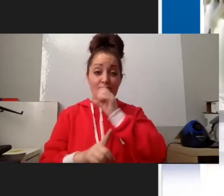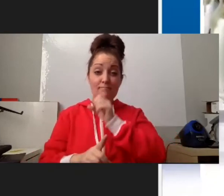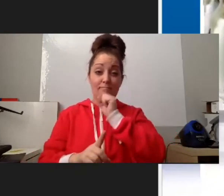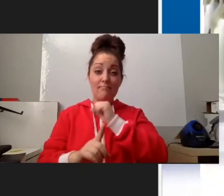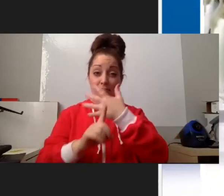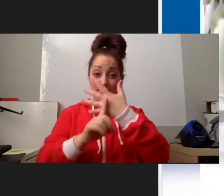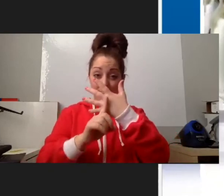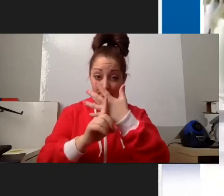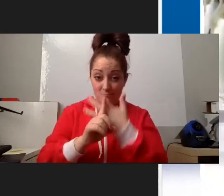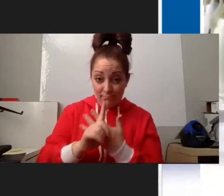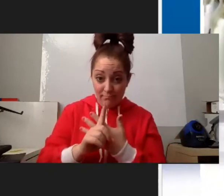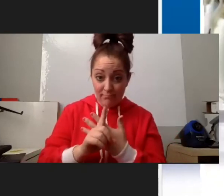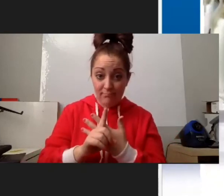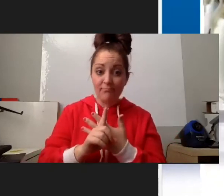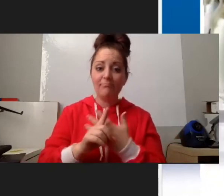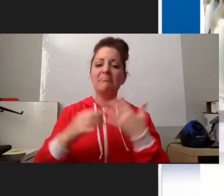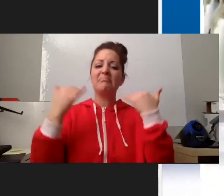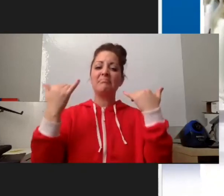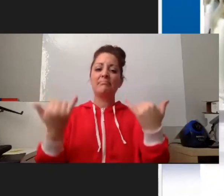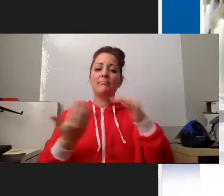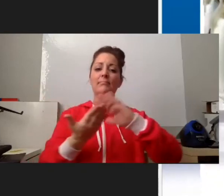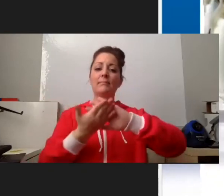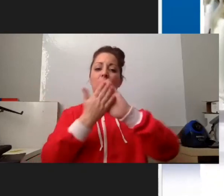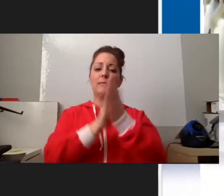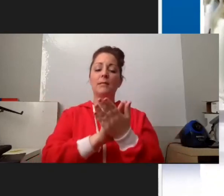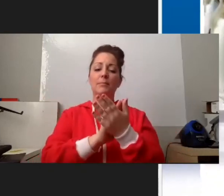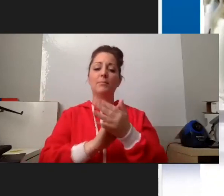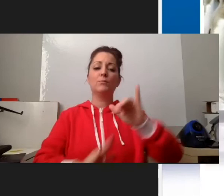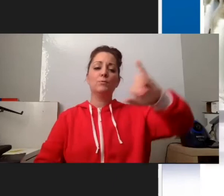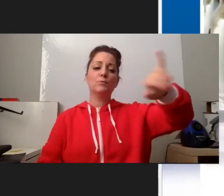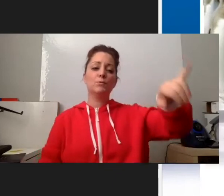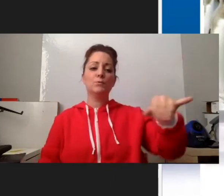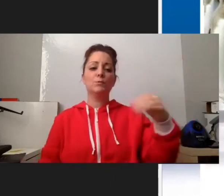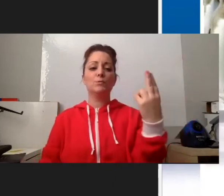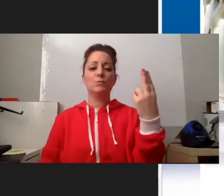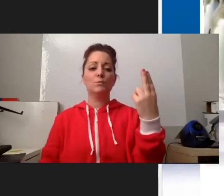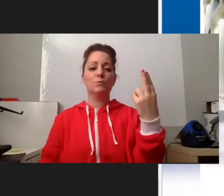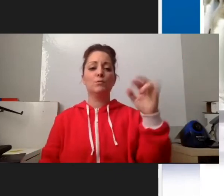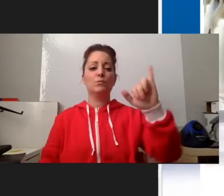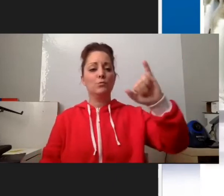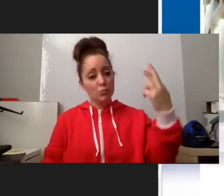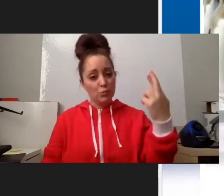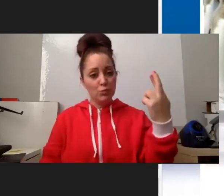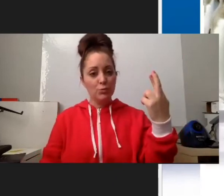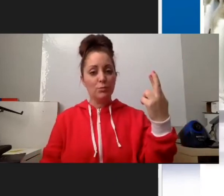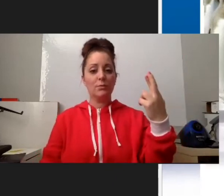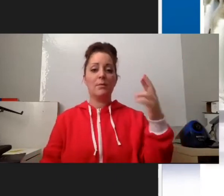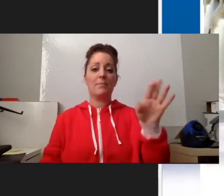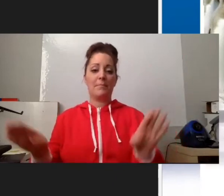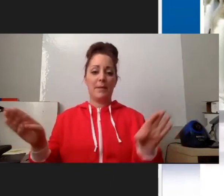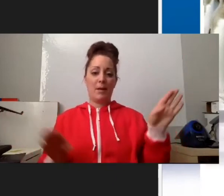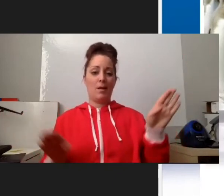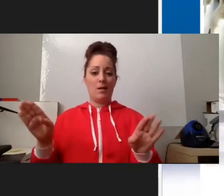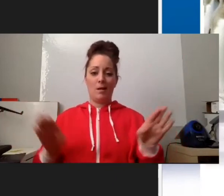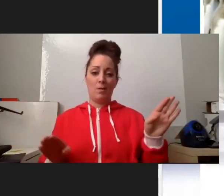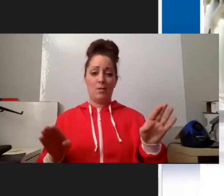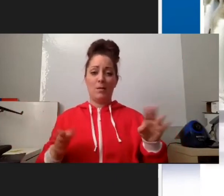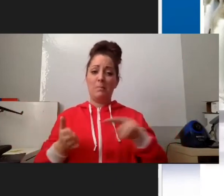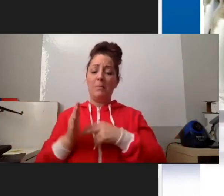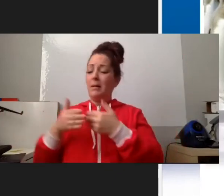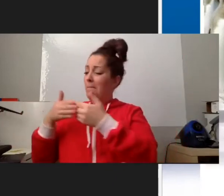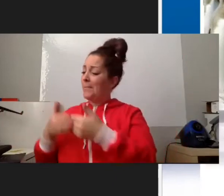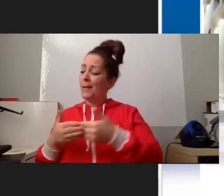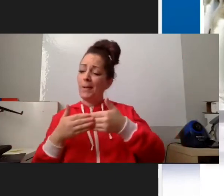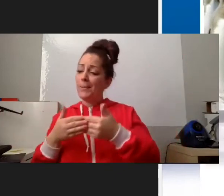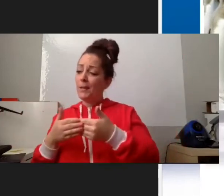After 5 months, he's grown into a junior penguin.